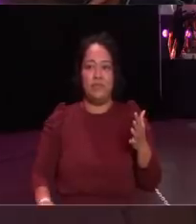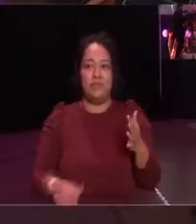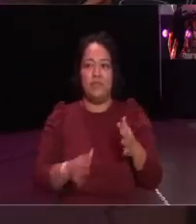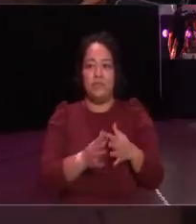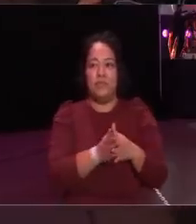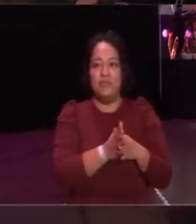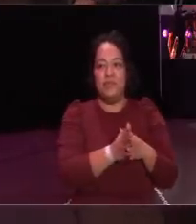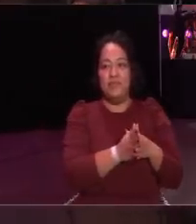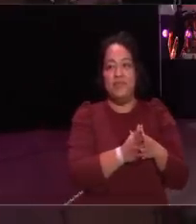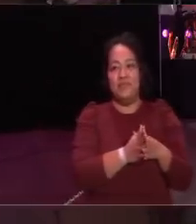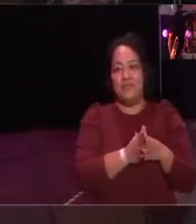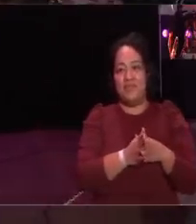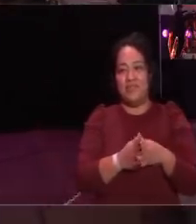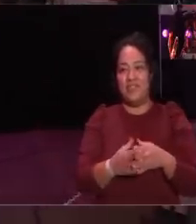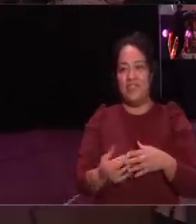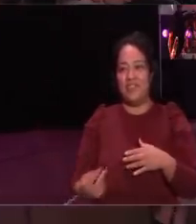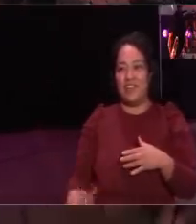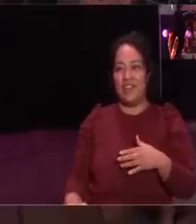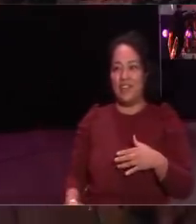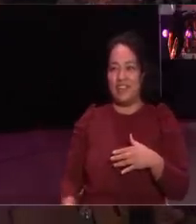Whoa.